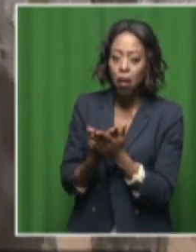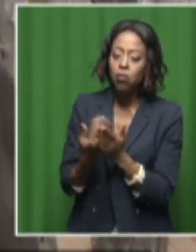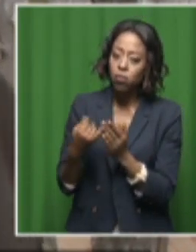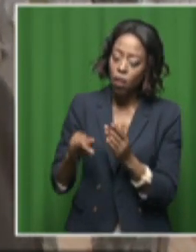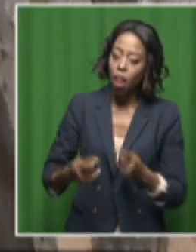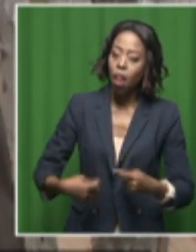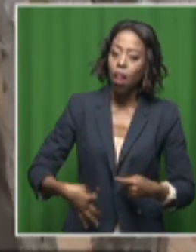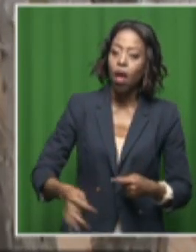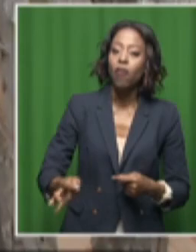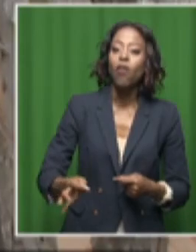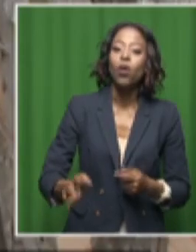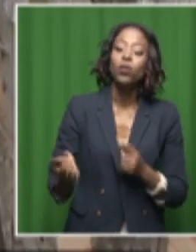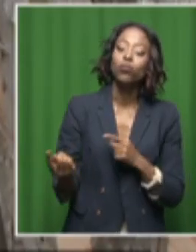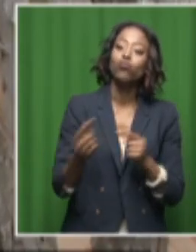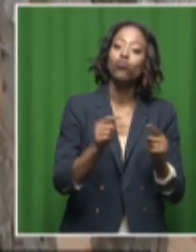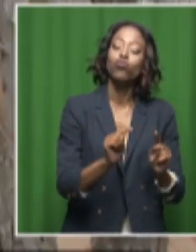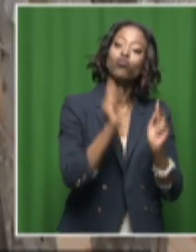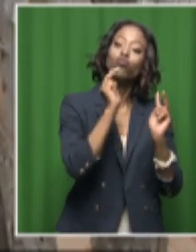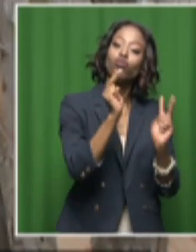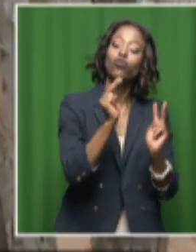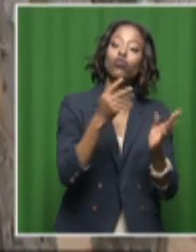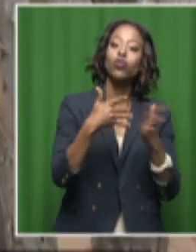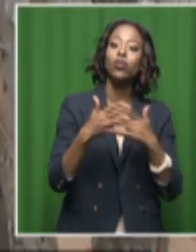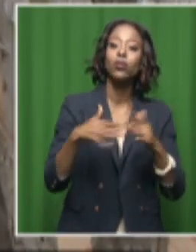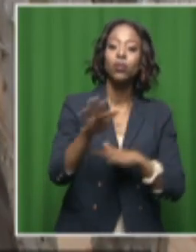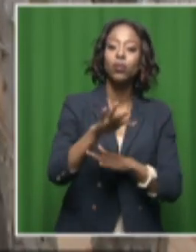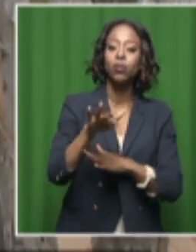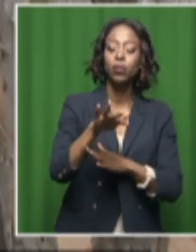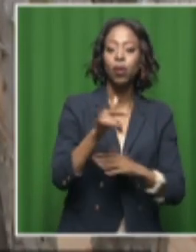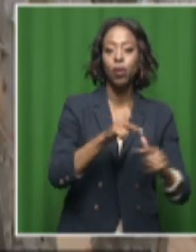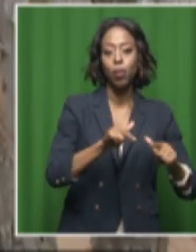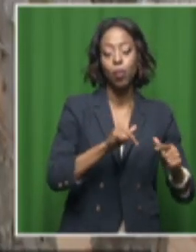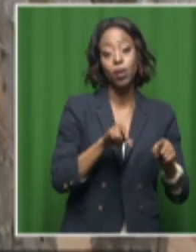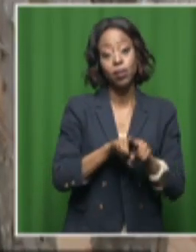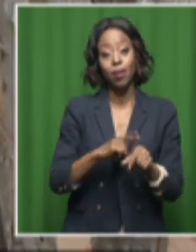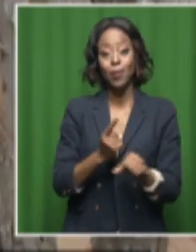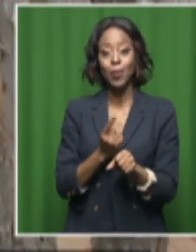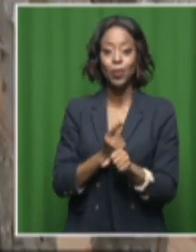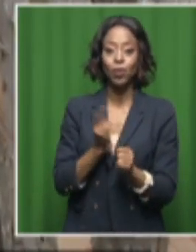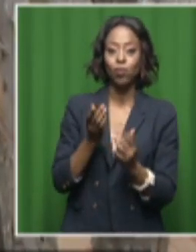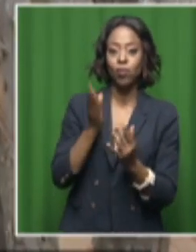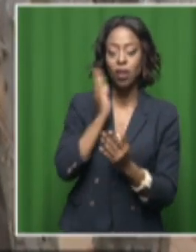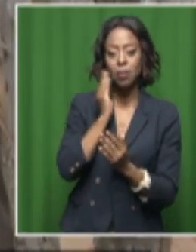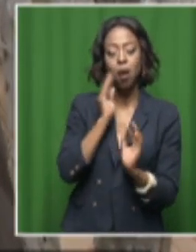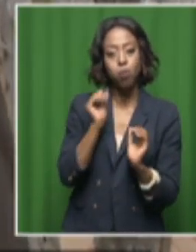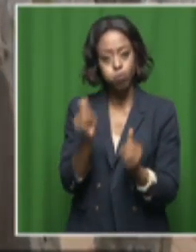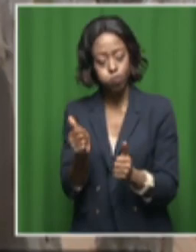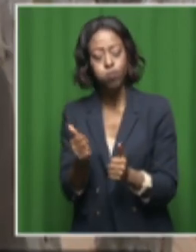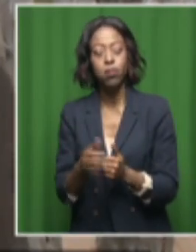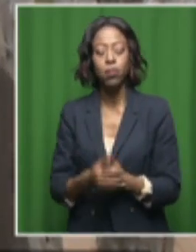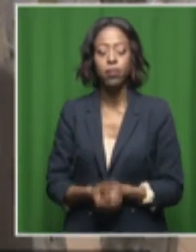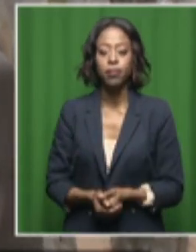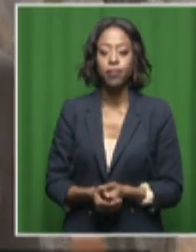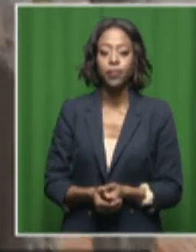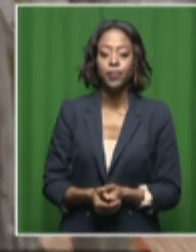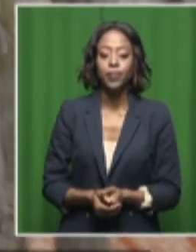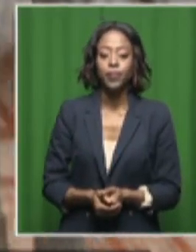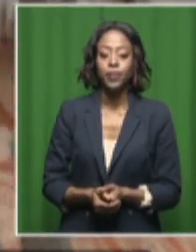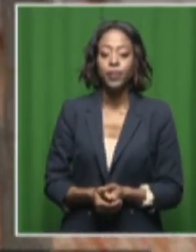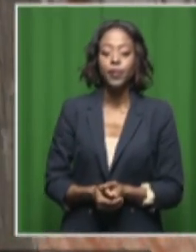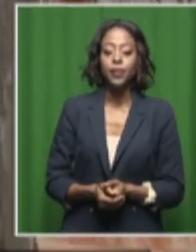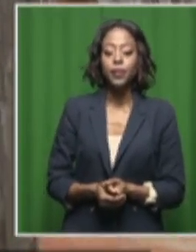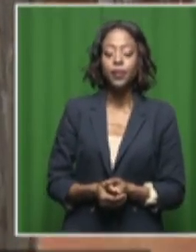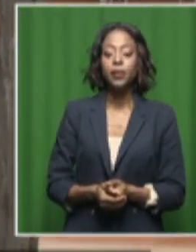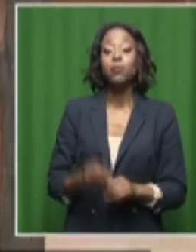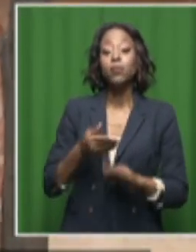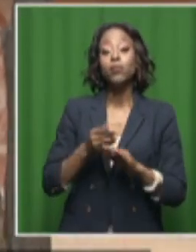be able to visit any place in Limpopo and be able to get the experiences that they need. All right. And just a quick